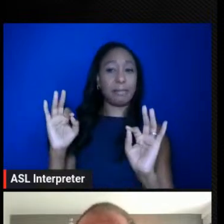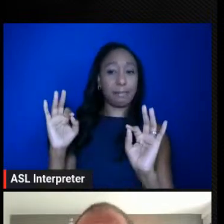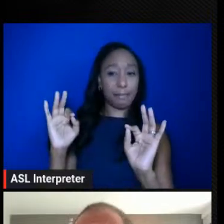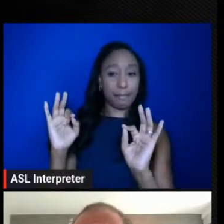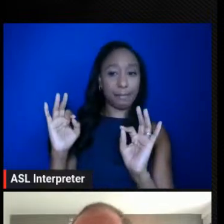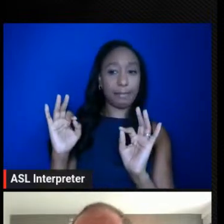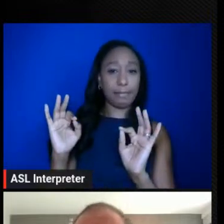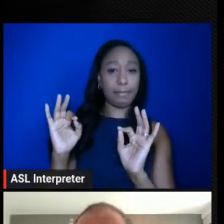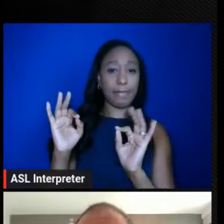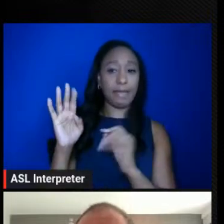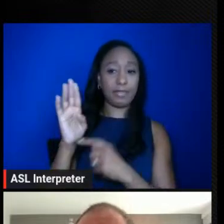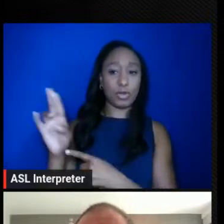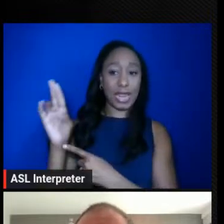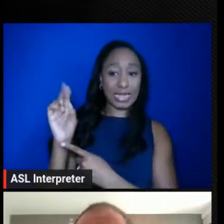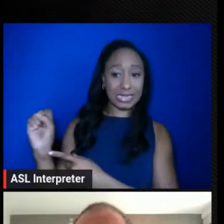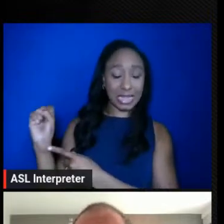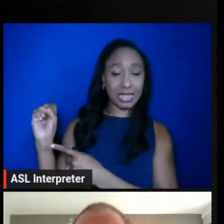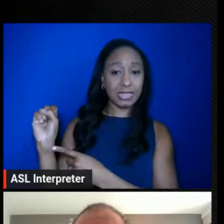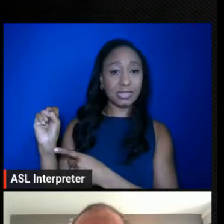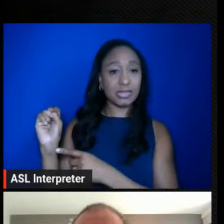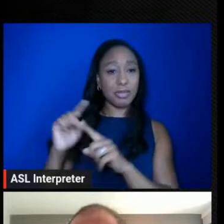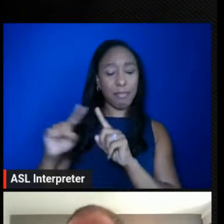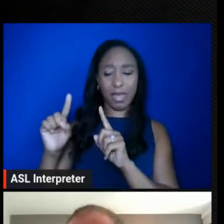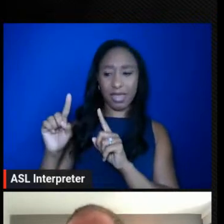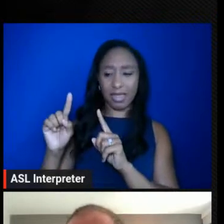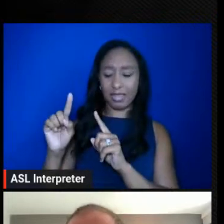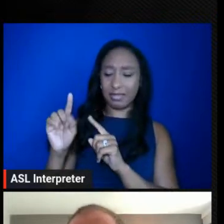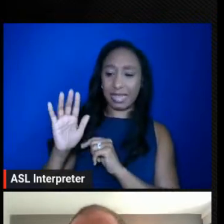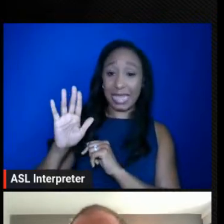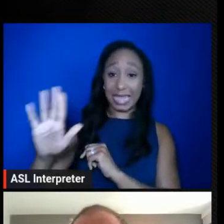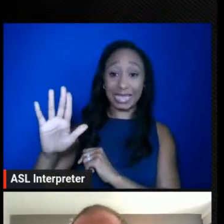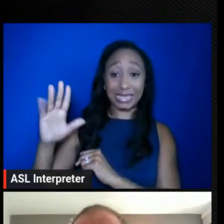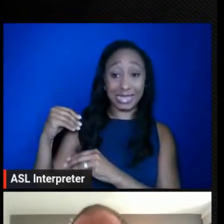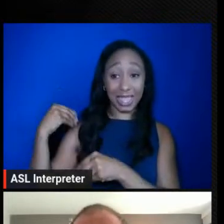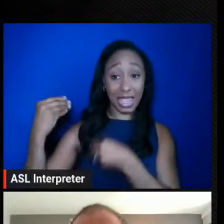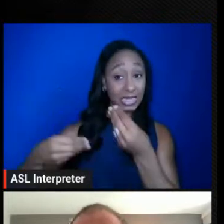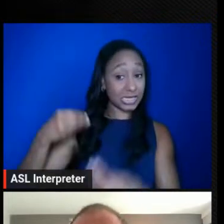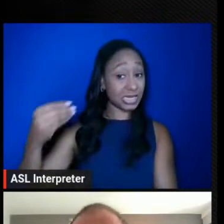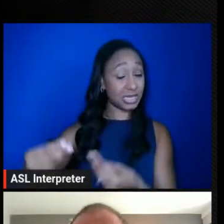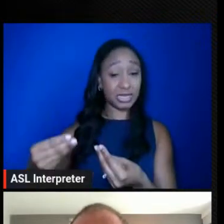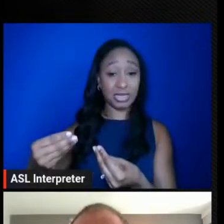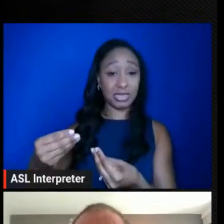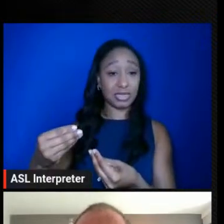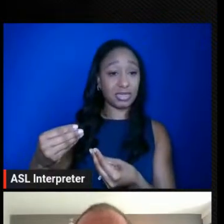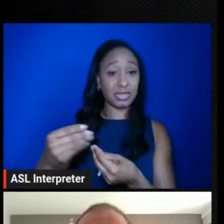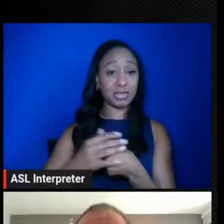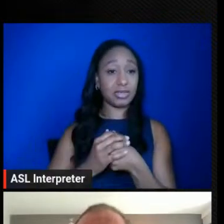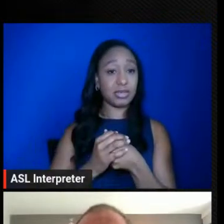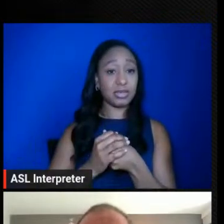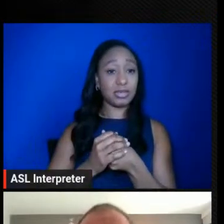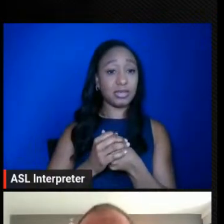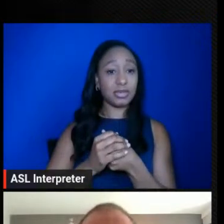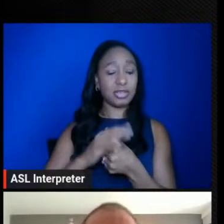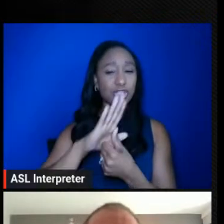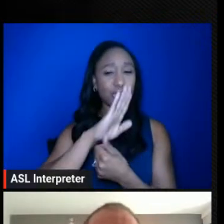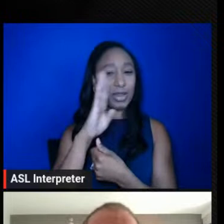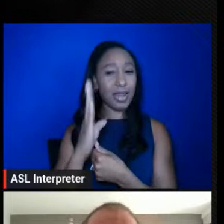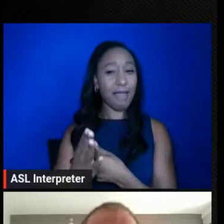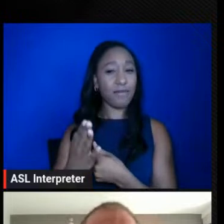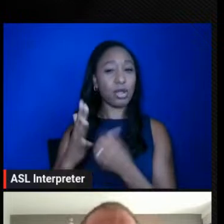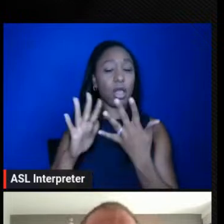But that lasting legacy must never be allowed to obscure the urgent stakes of